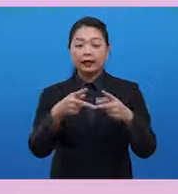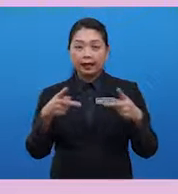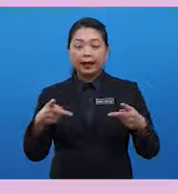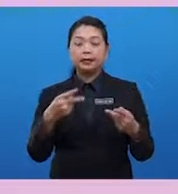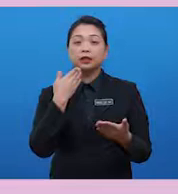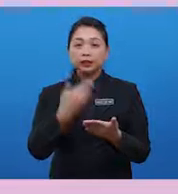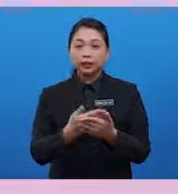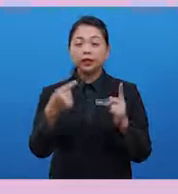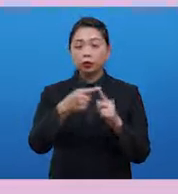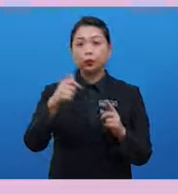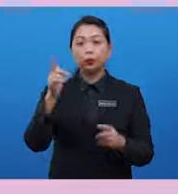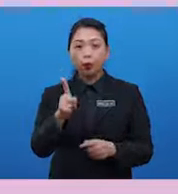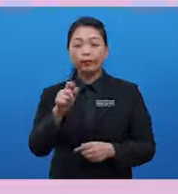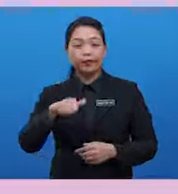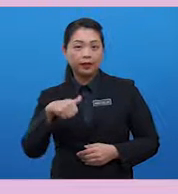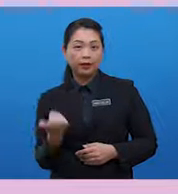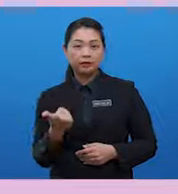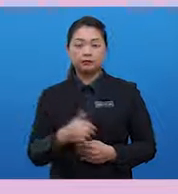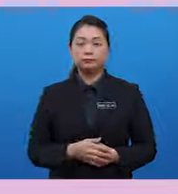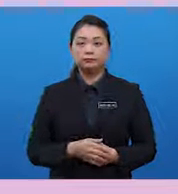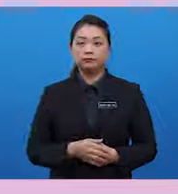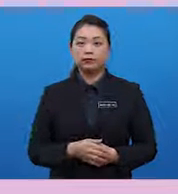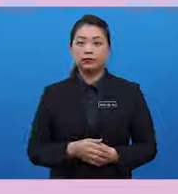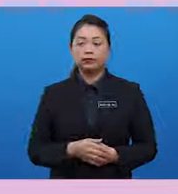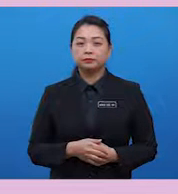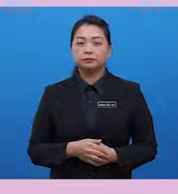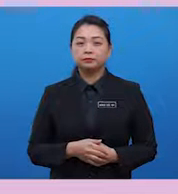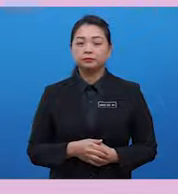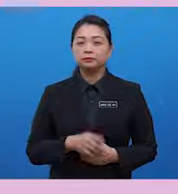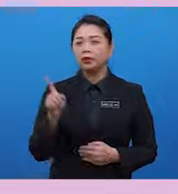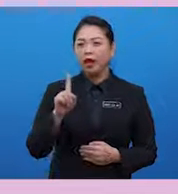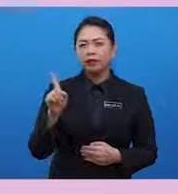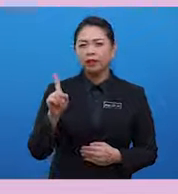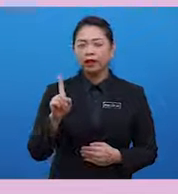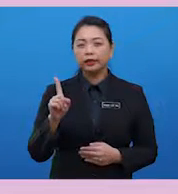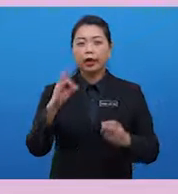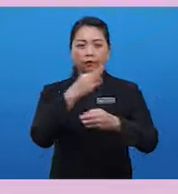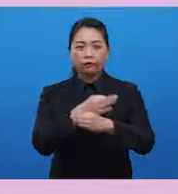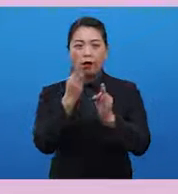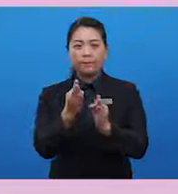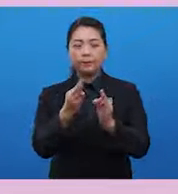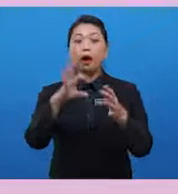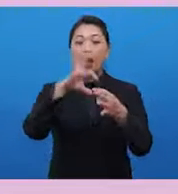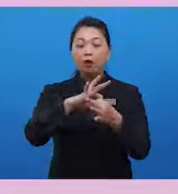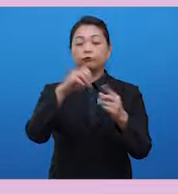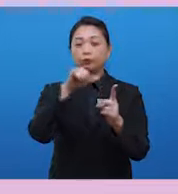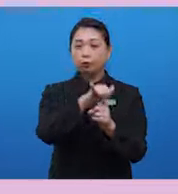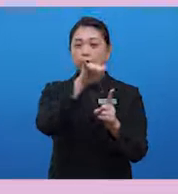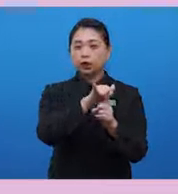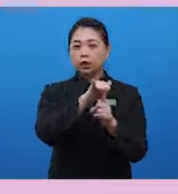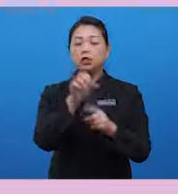another. In a compassionate society, any form of bullying should not take place.